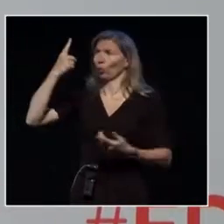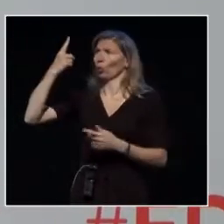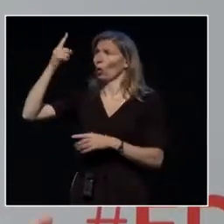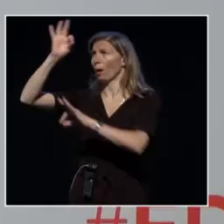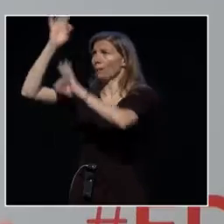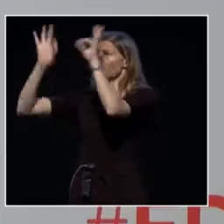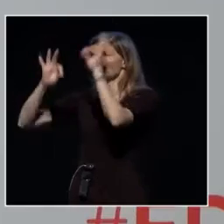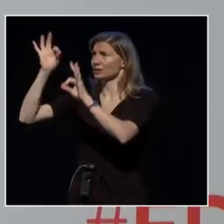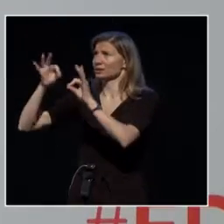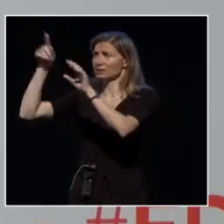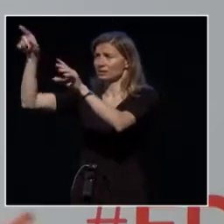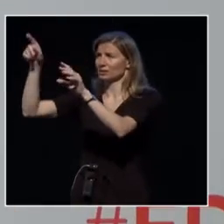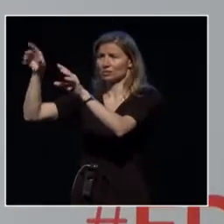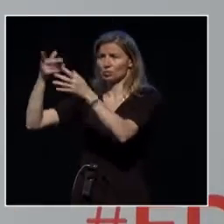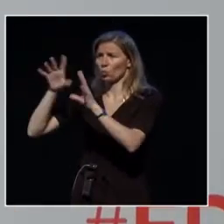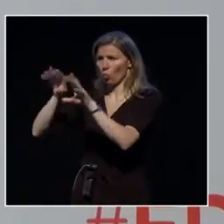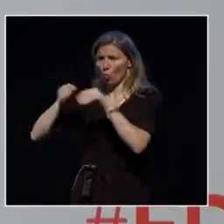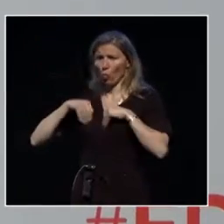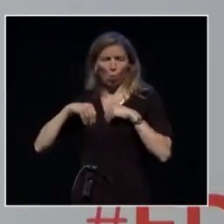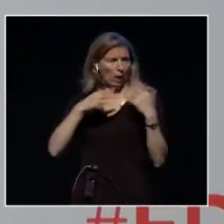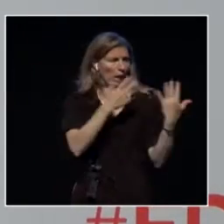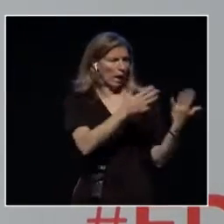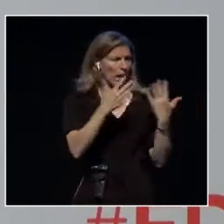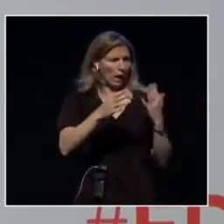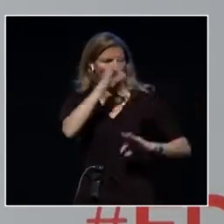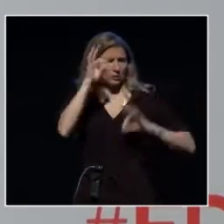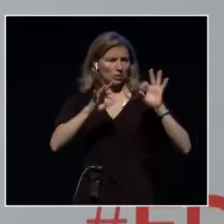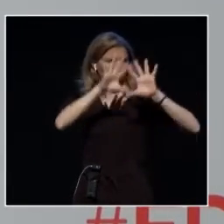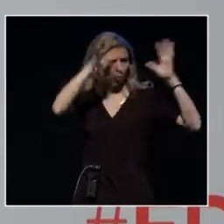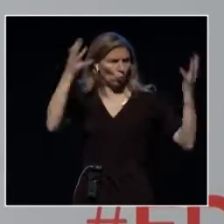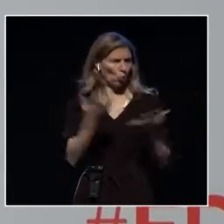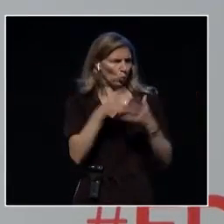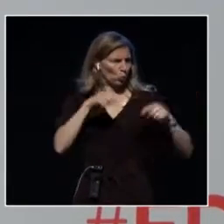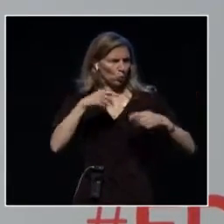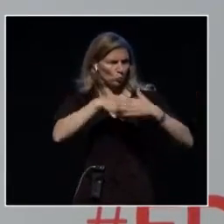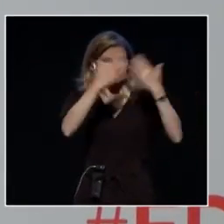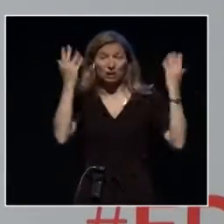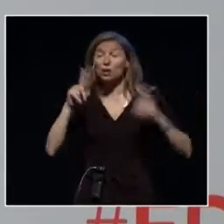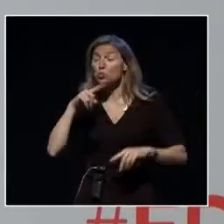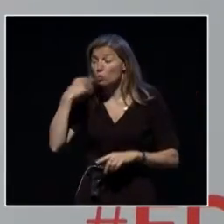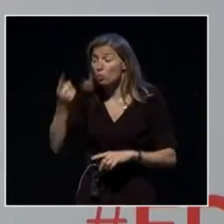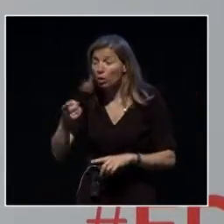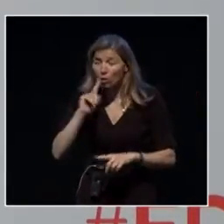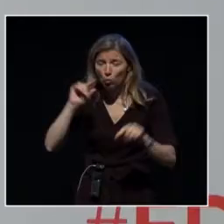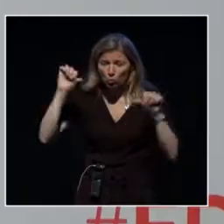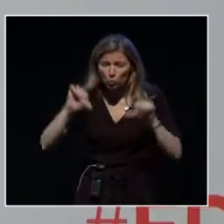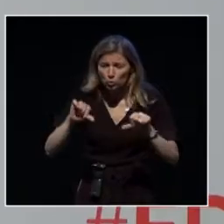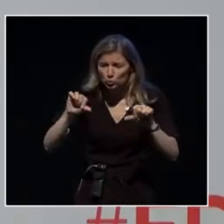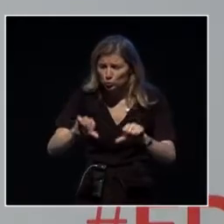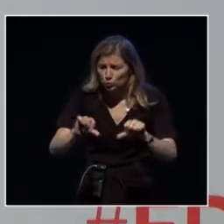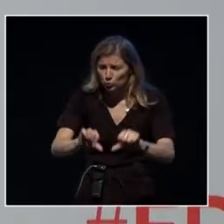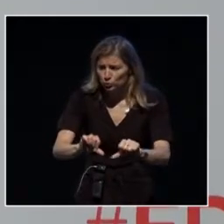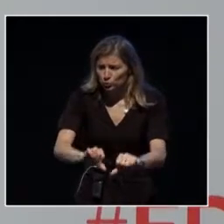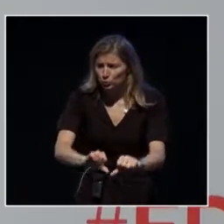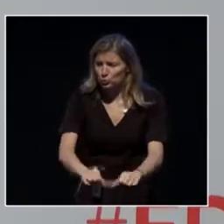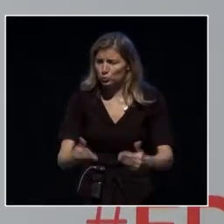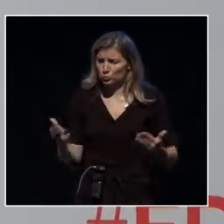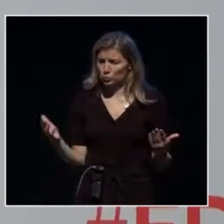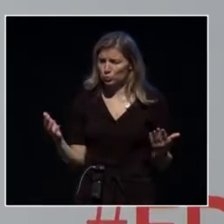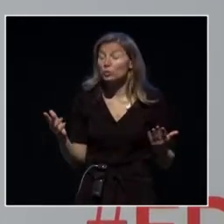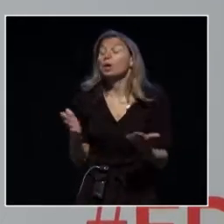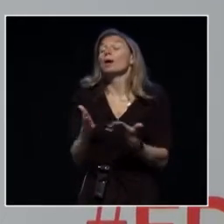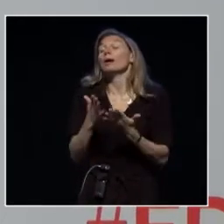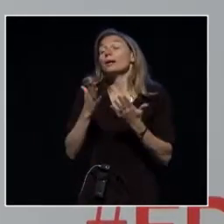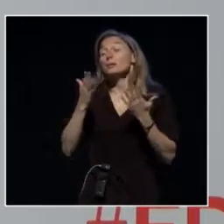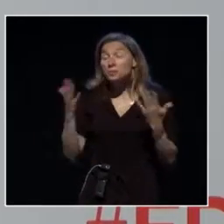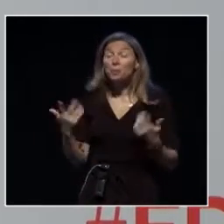the 99% of the wealth today. Tomorrow, it will be worse and continue to do that. So I came out with